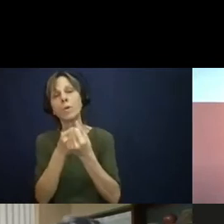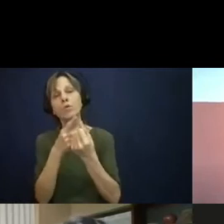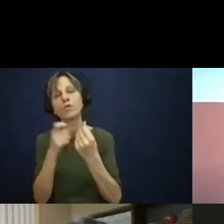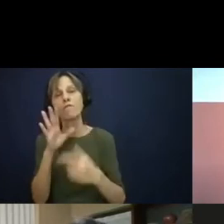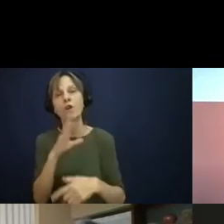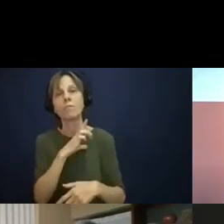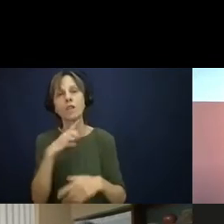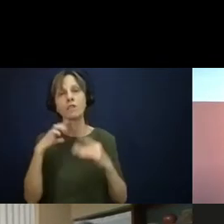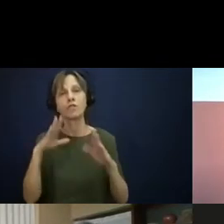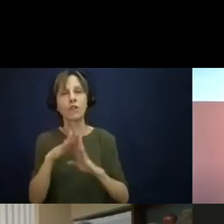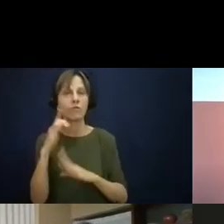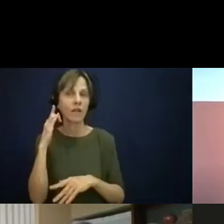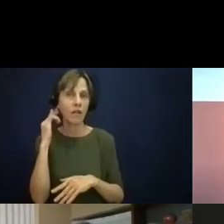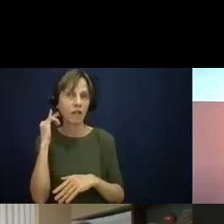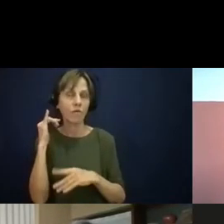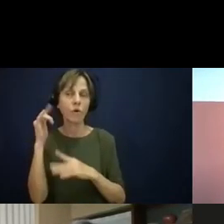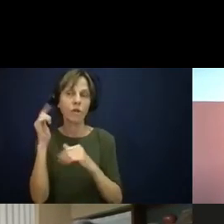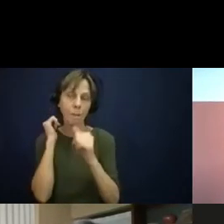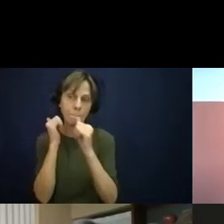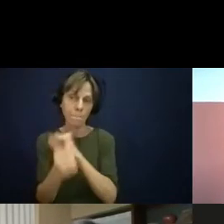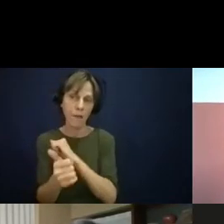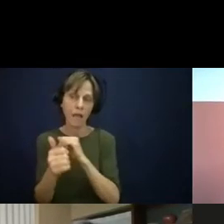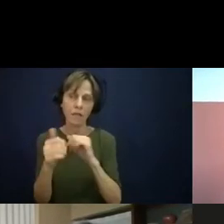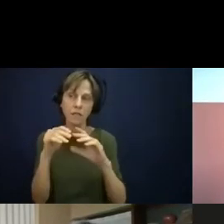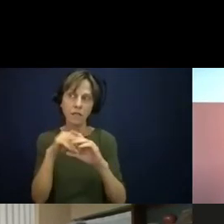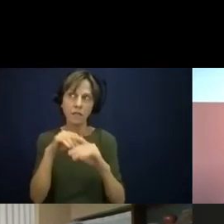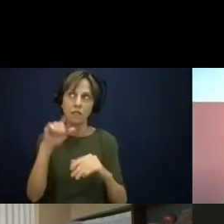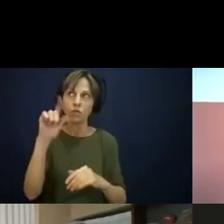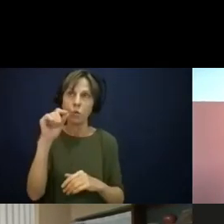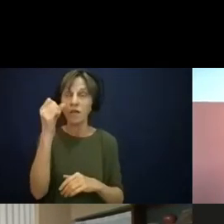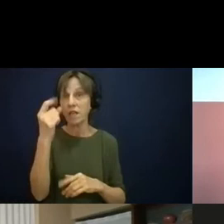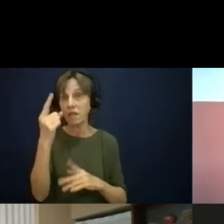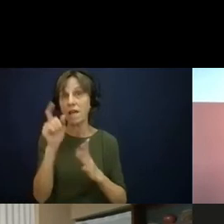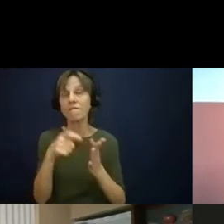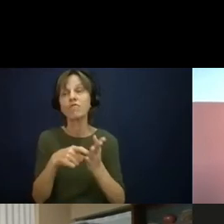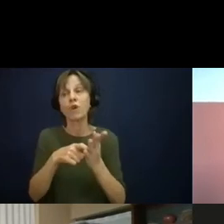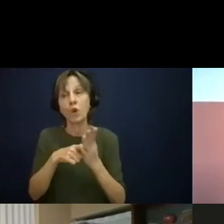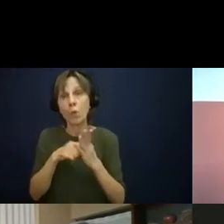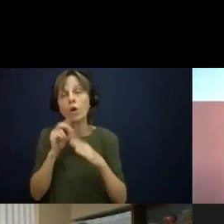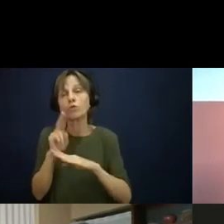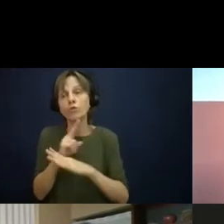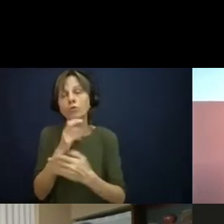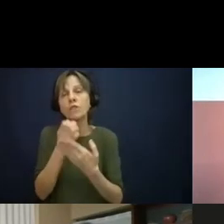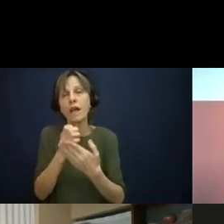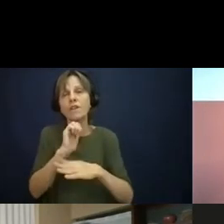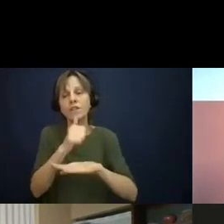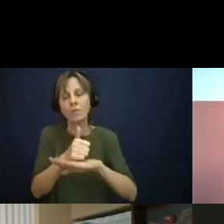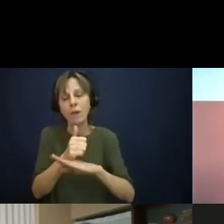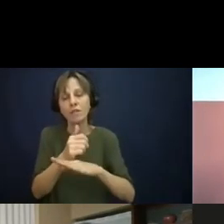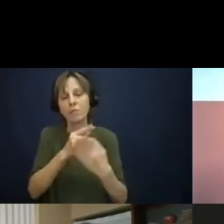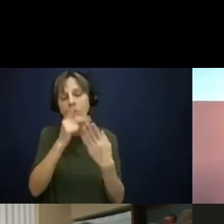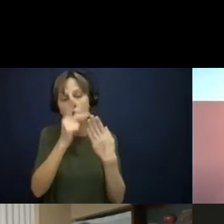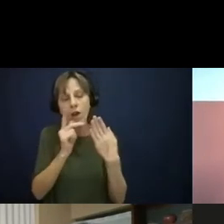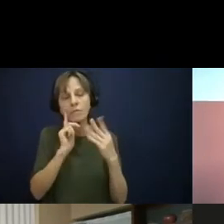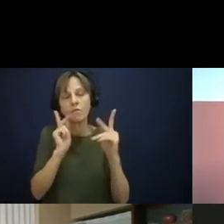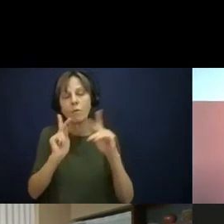passed legislation in 2011 that requires the use of evidence-based programs with people on probation.